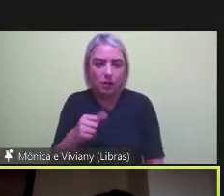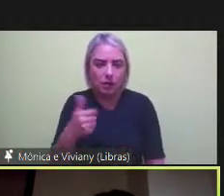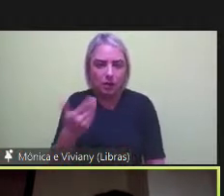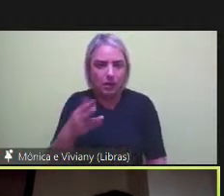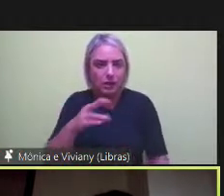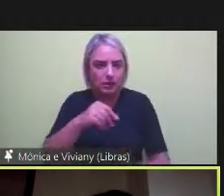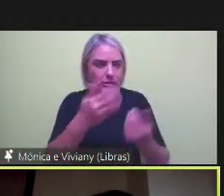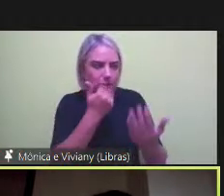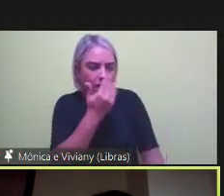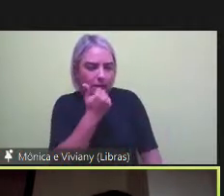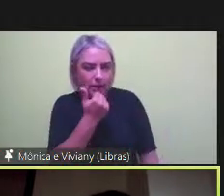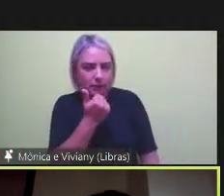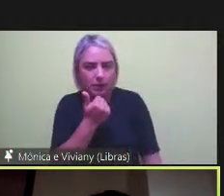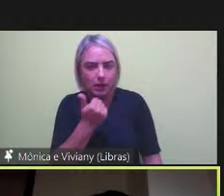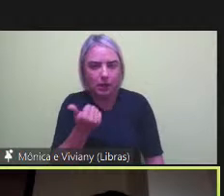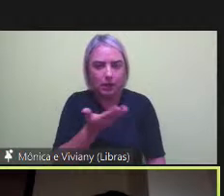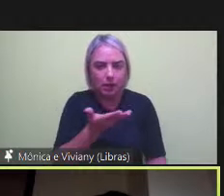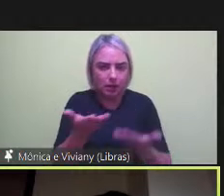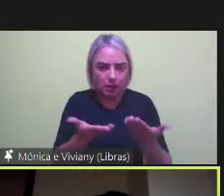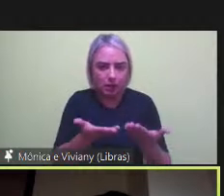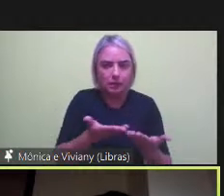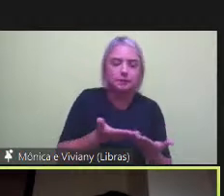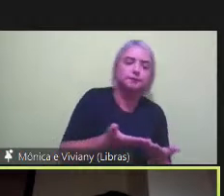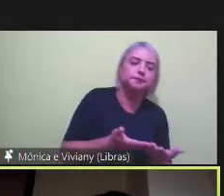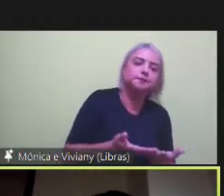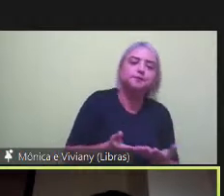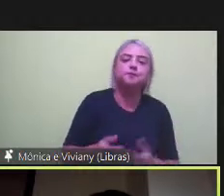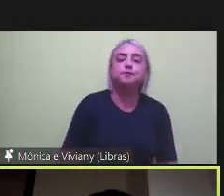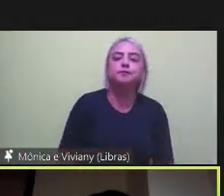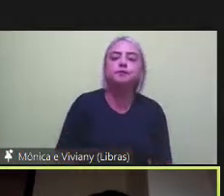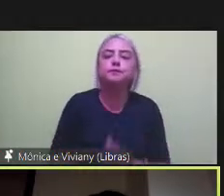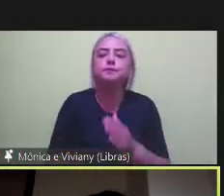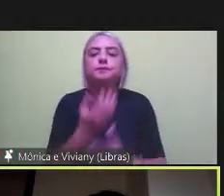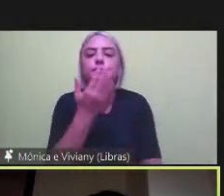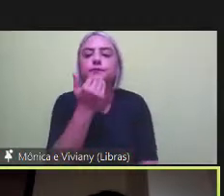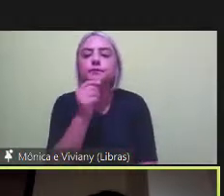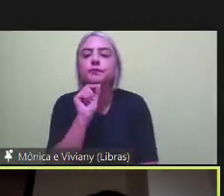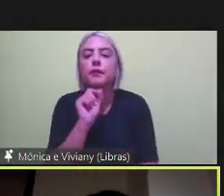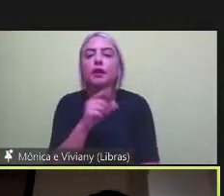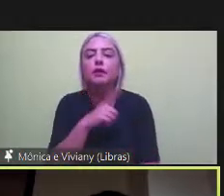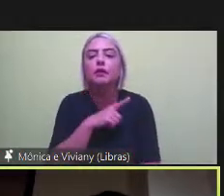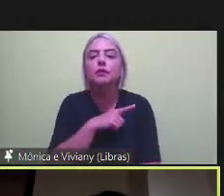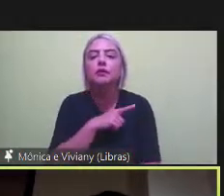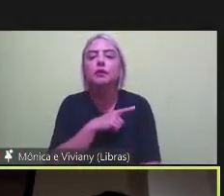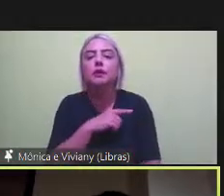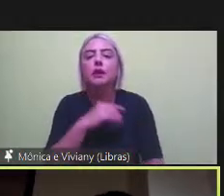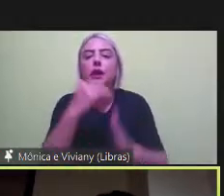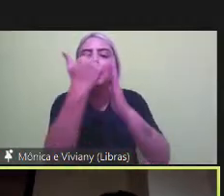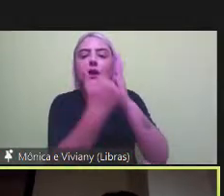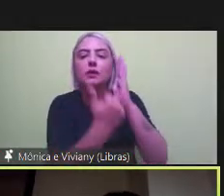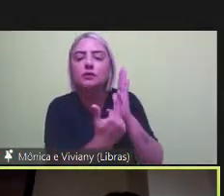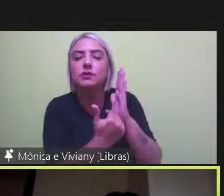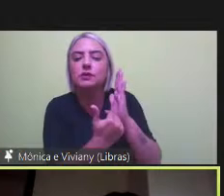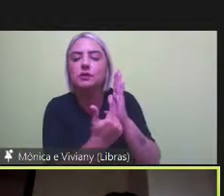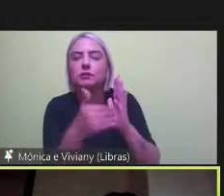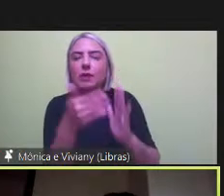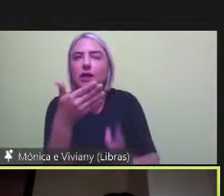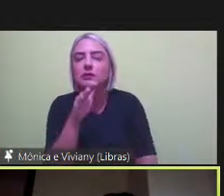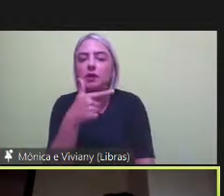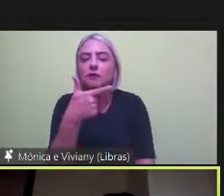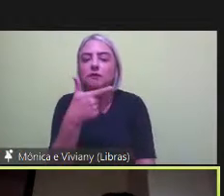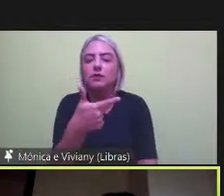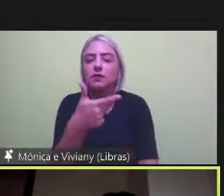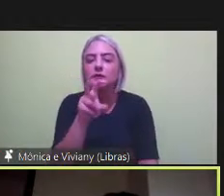salt in these food products was reduced